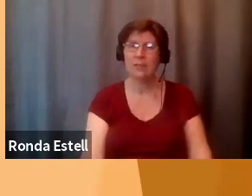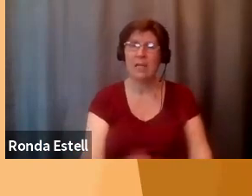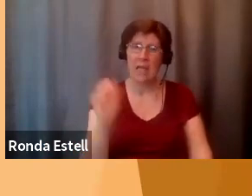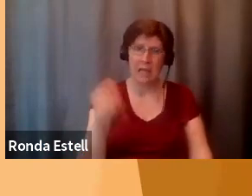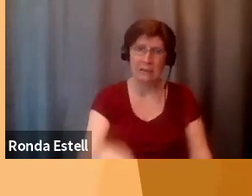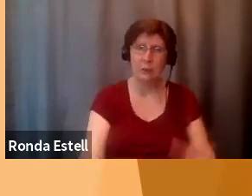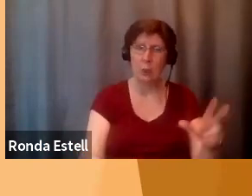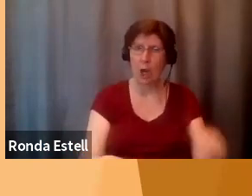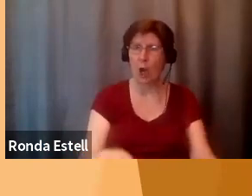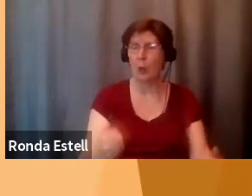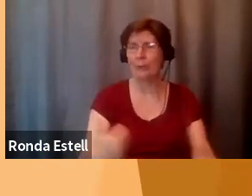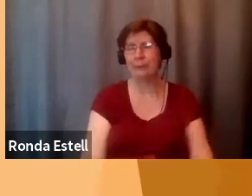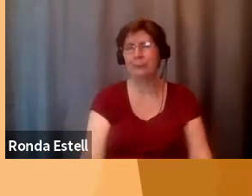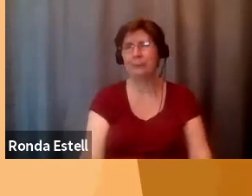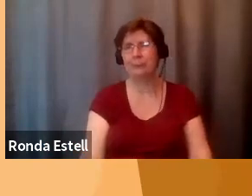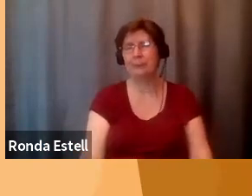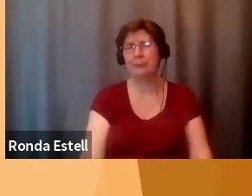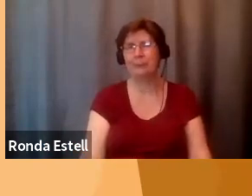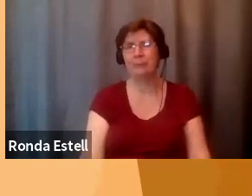Yes or no?